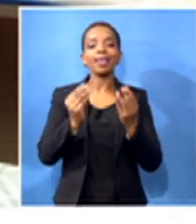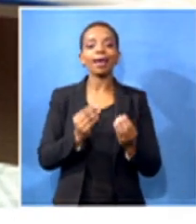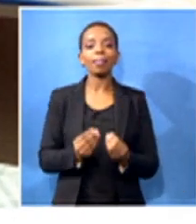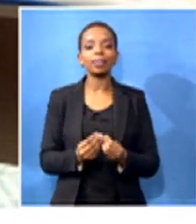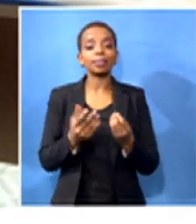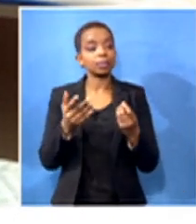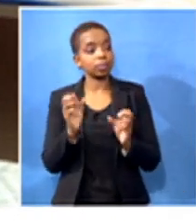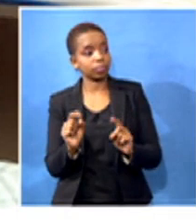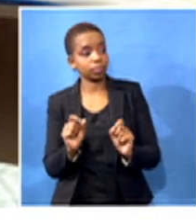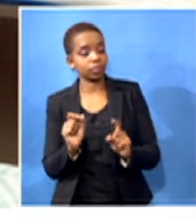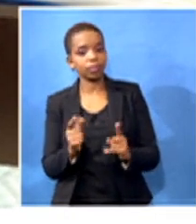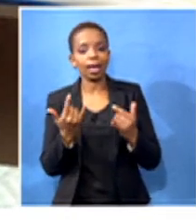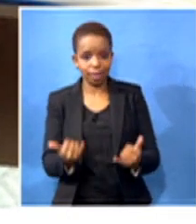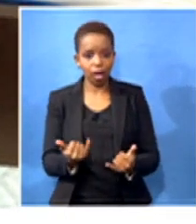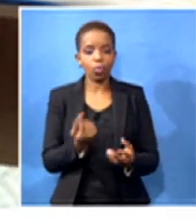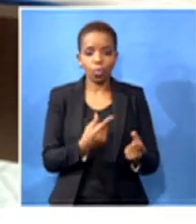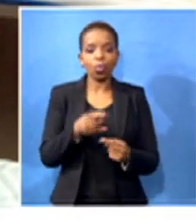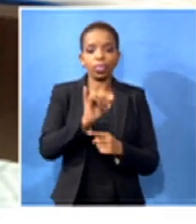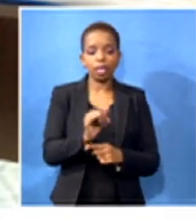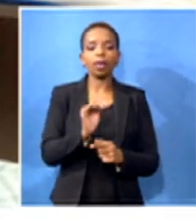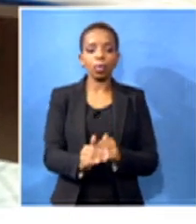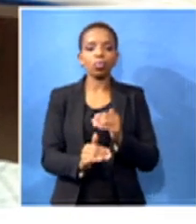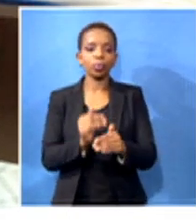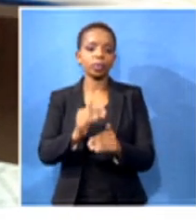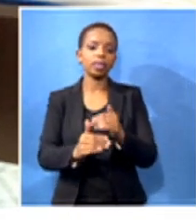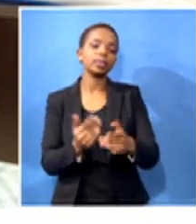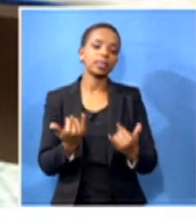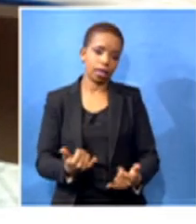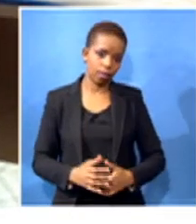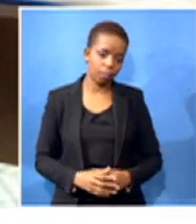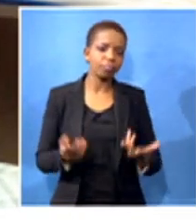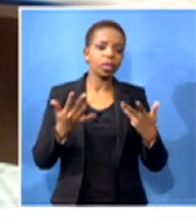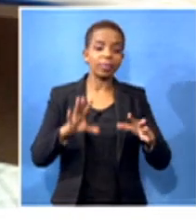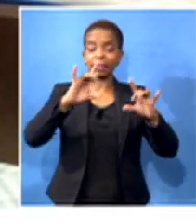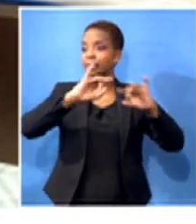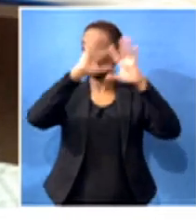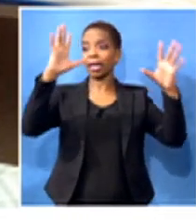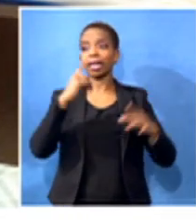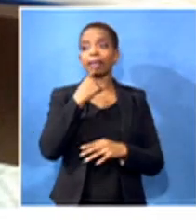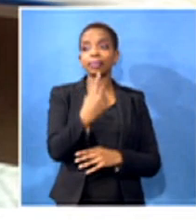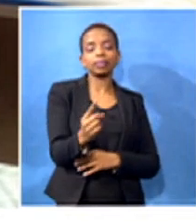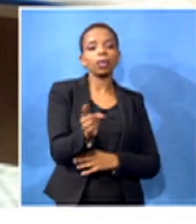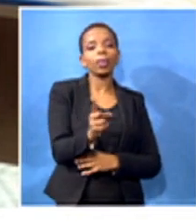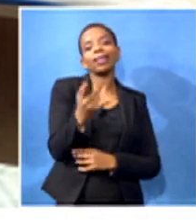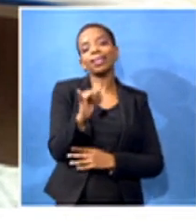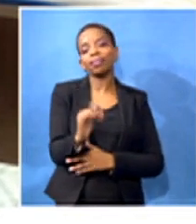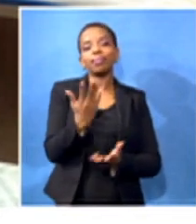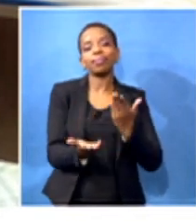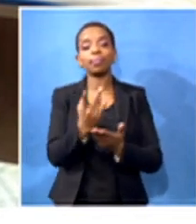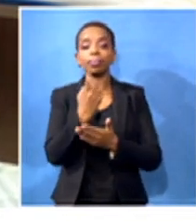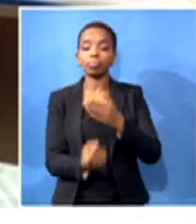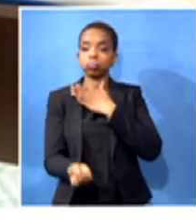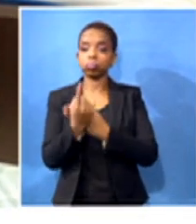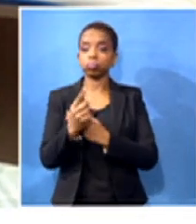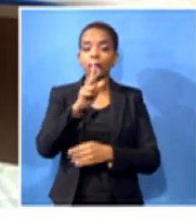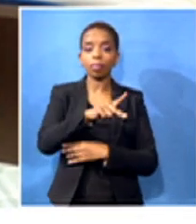process is now underway. And we have made it clear that where there are instances of delivery of PPEs that are of substandard,